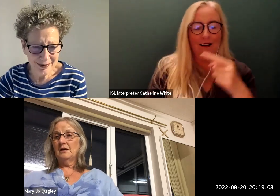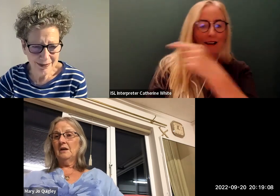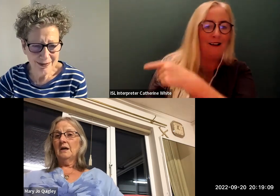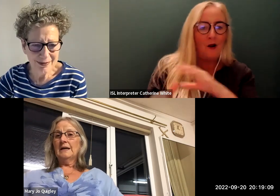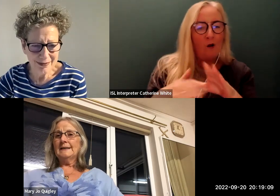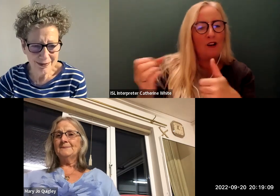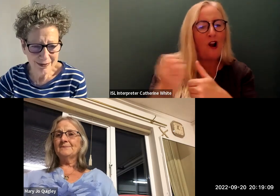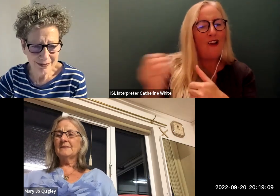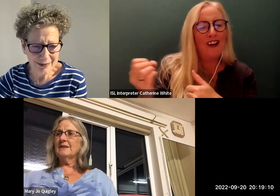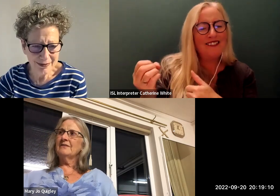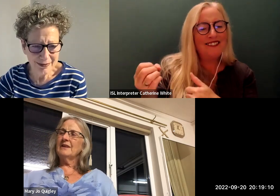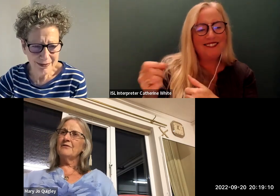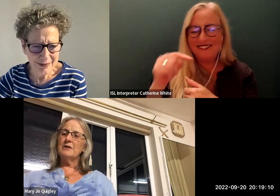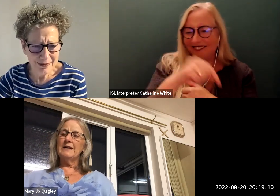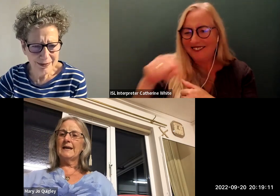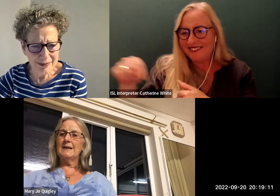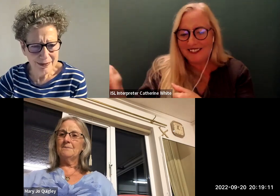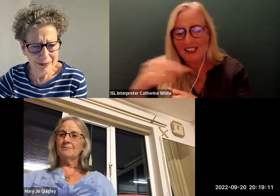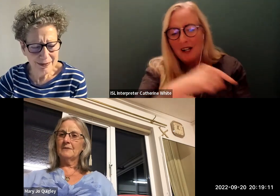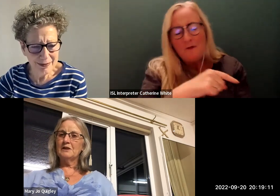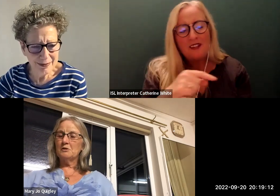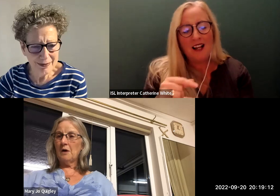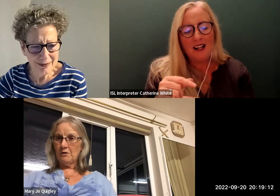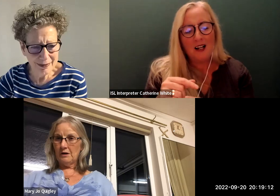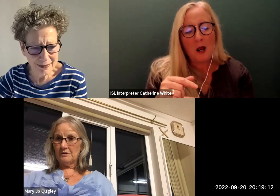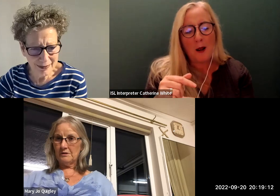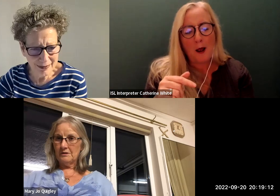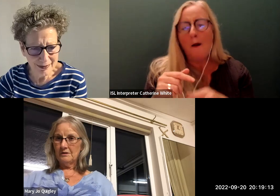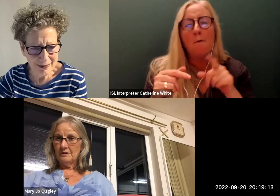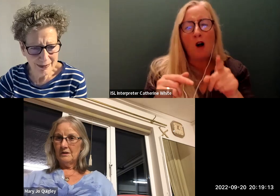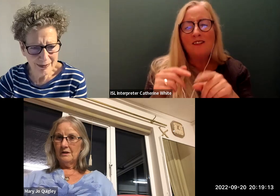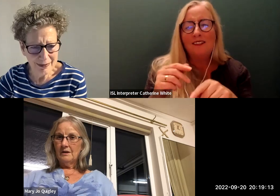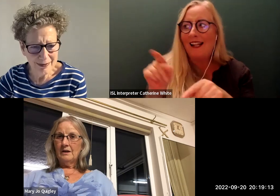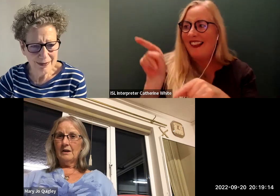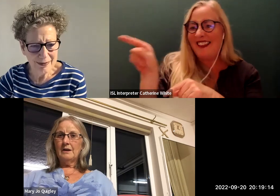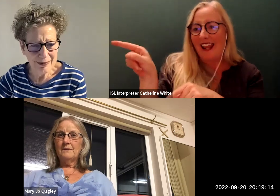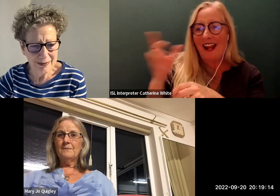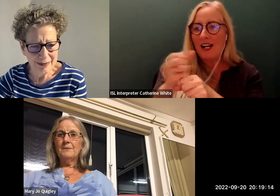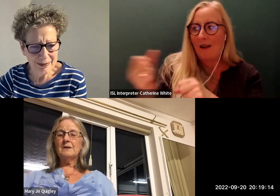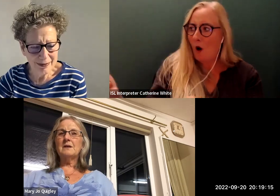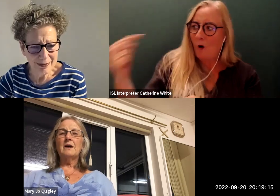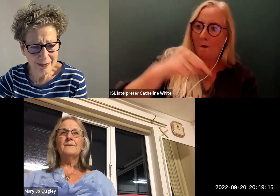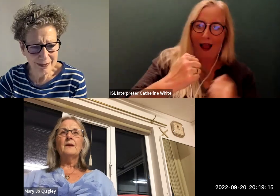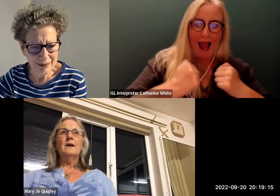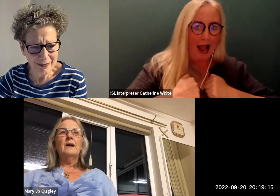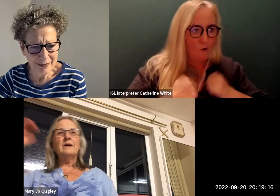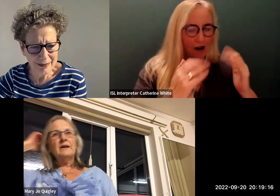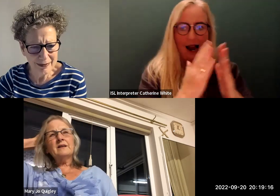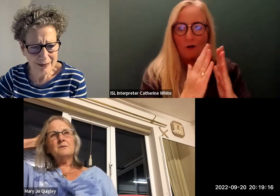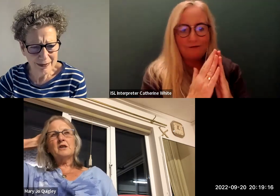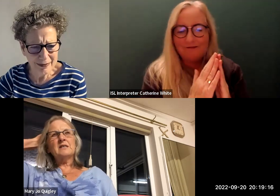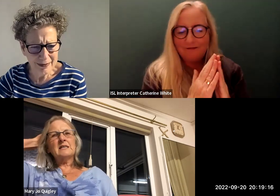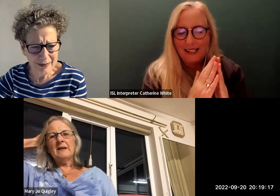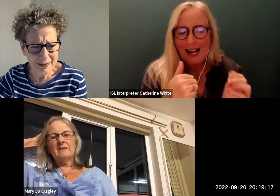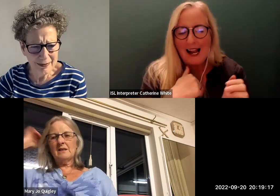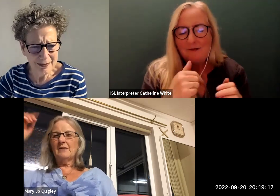others. They never really came into our house, because And I think I